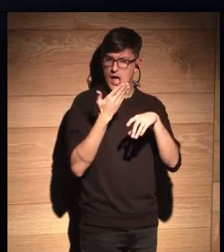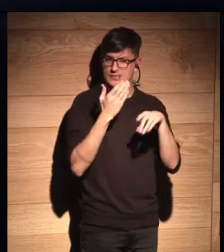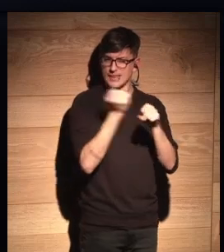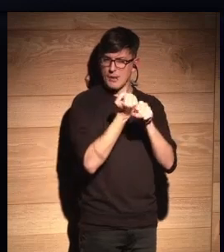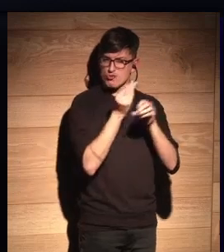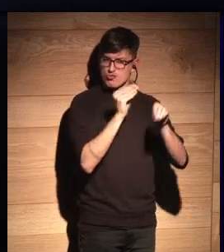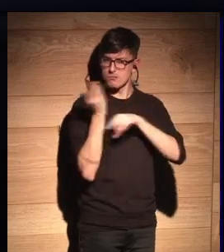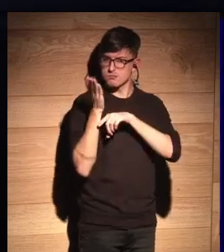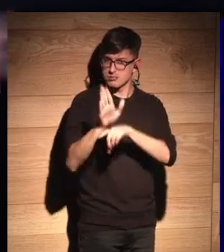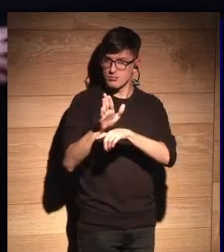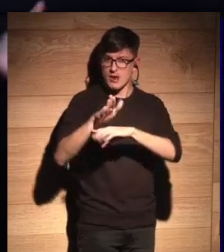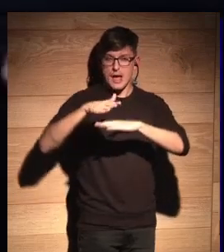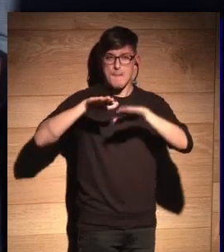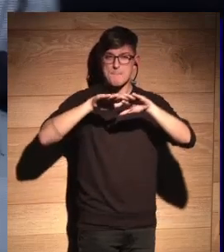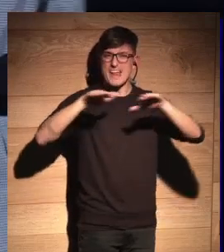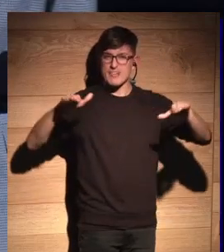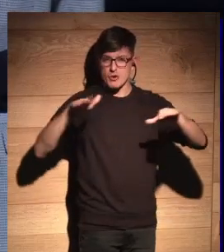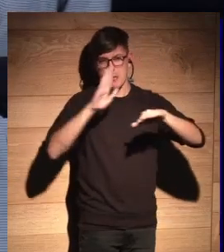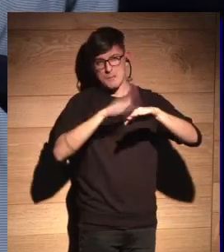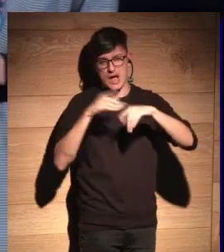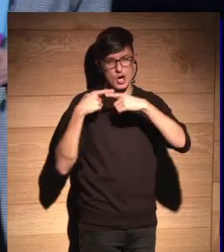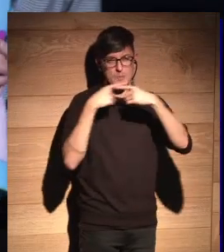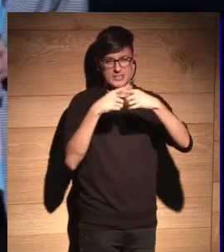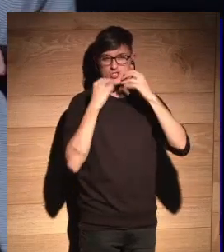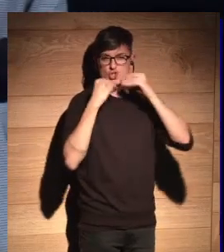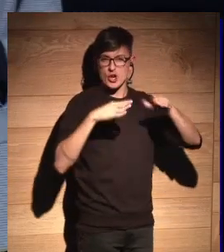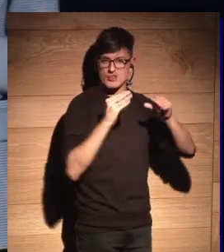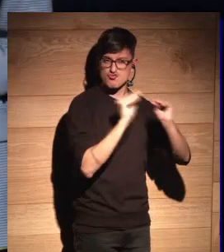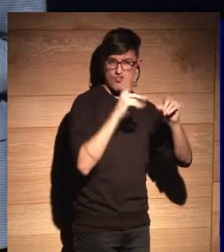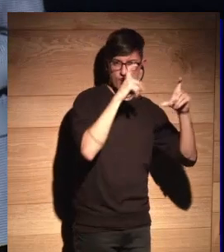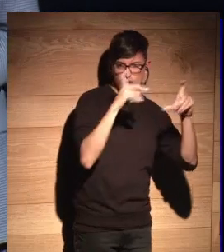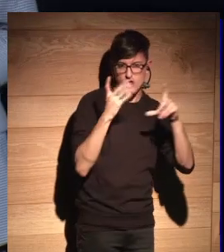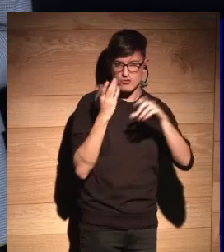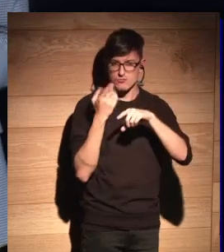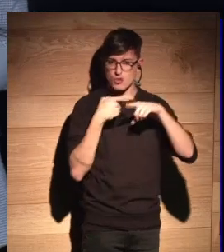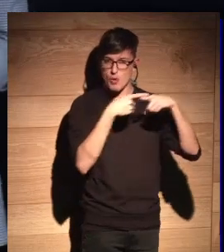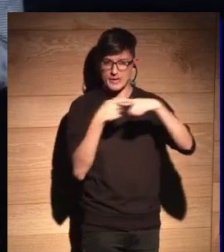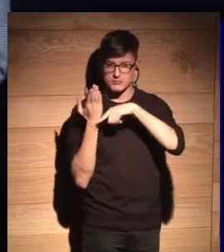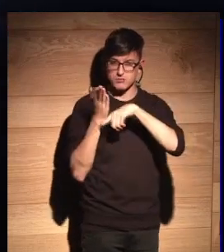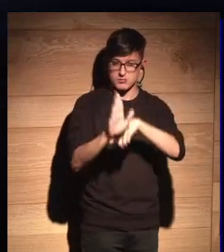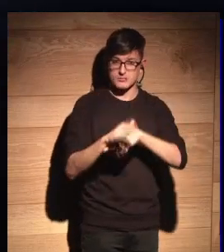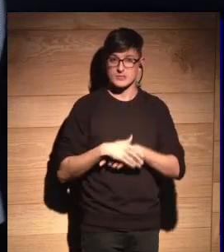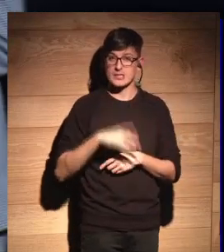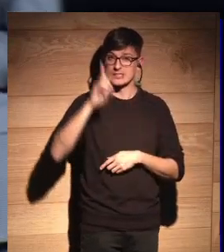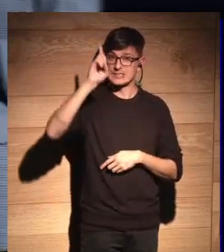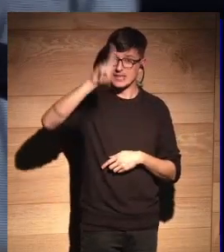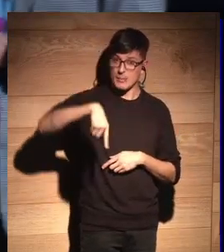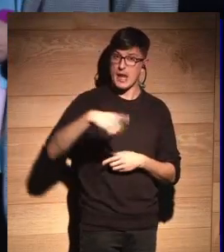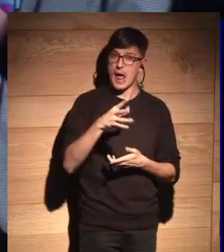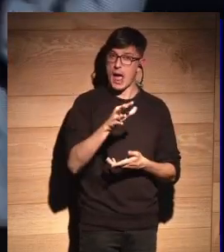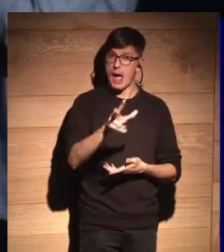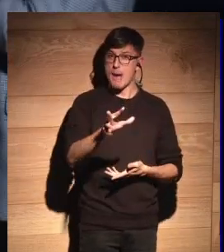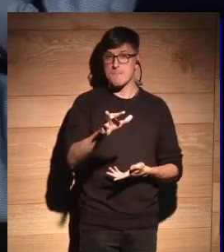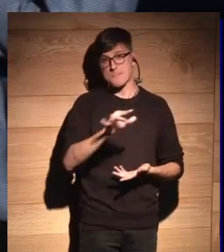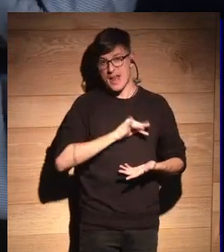stories. But beside this, we have our Leica Hall of Fame Award. And